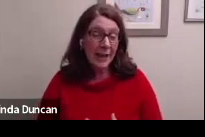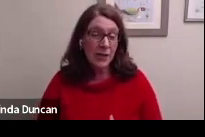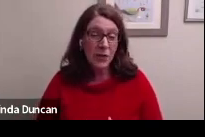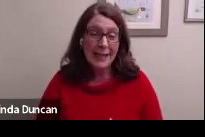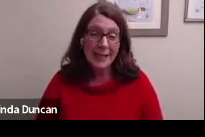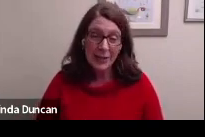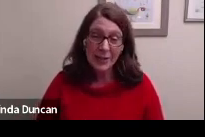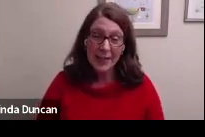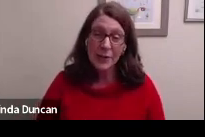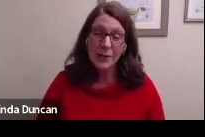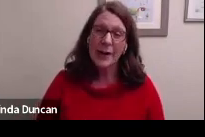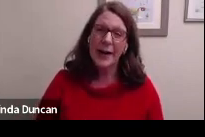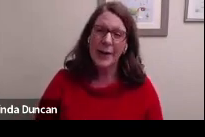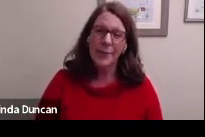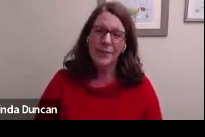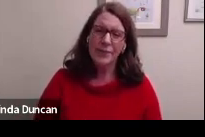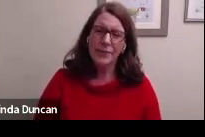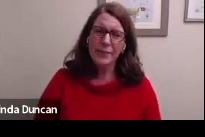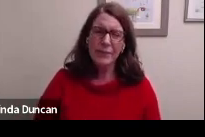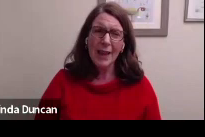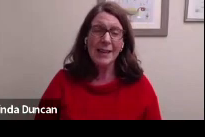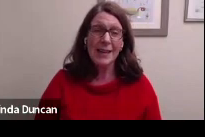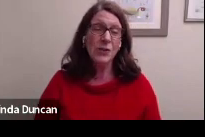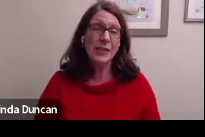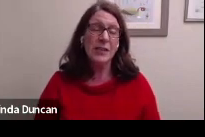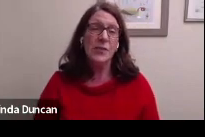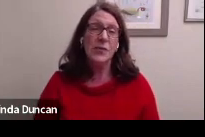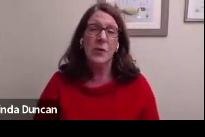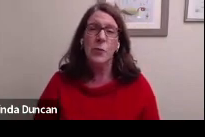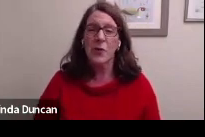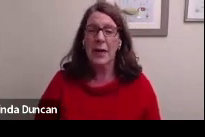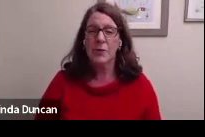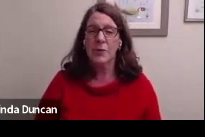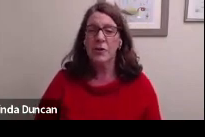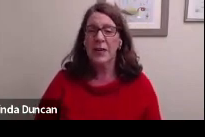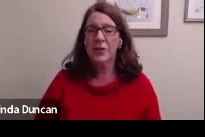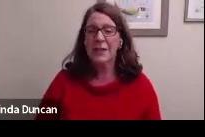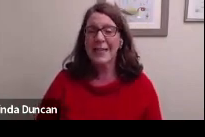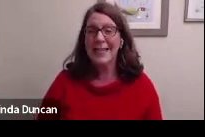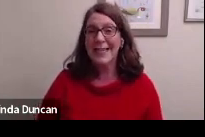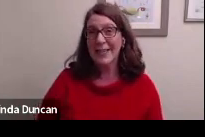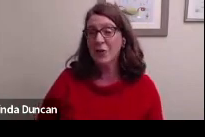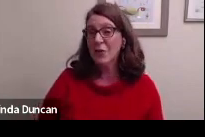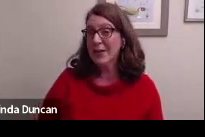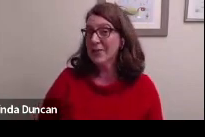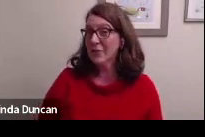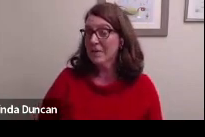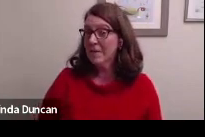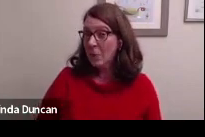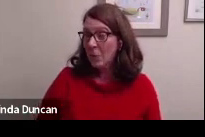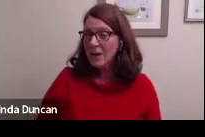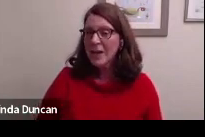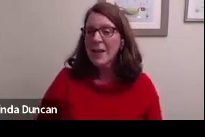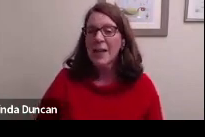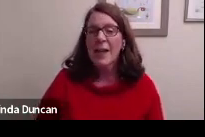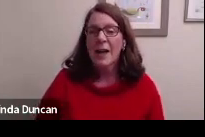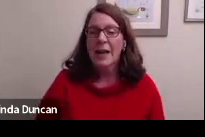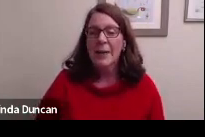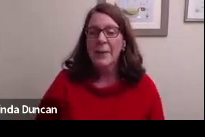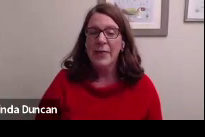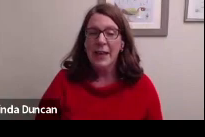just shy of 20 years now. I graduated from Wolverhampton University in